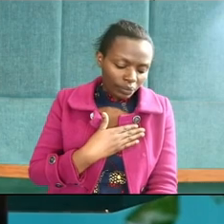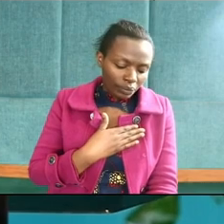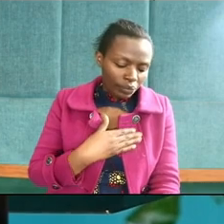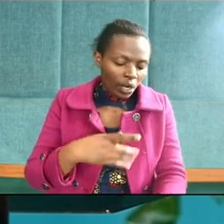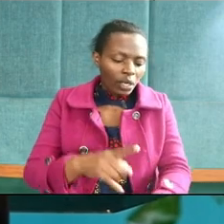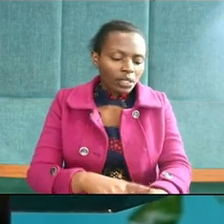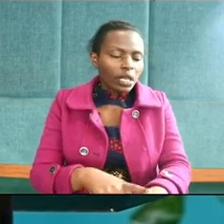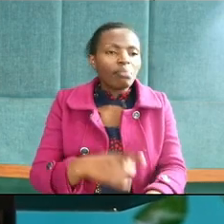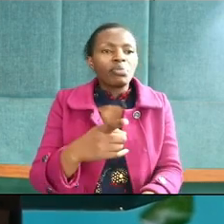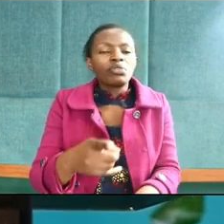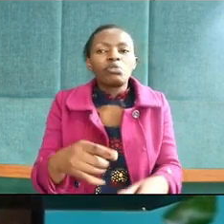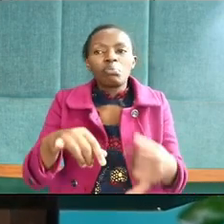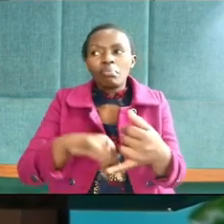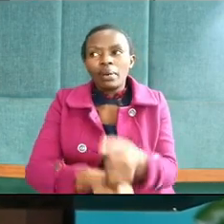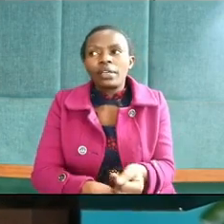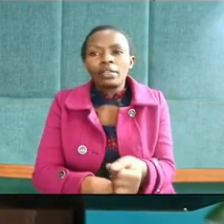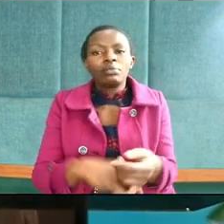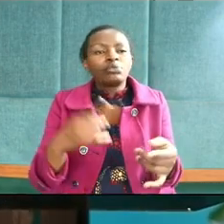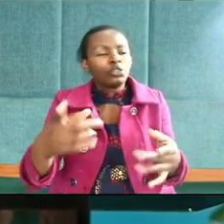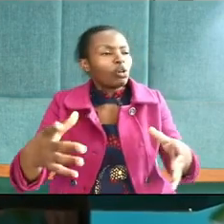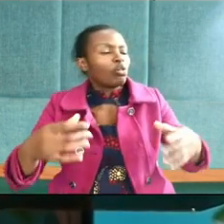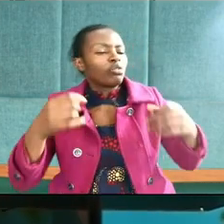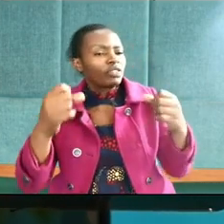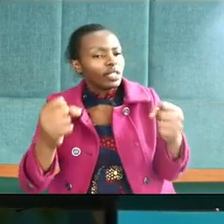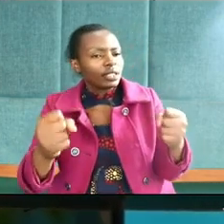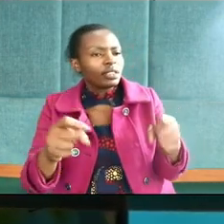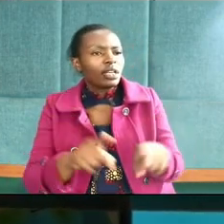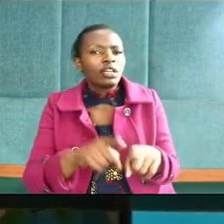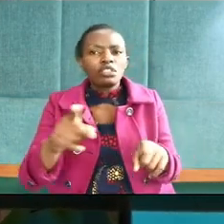when you marry, your confidant is your wife.